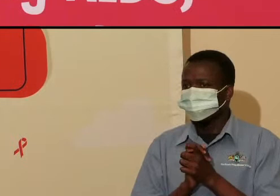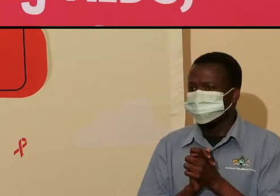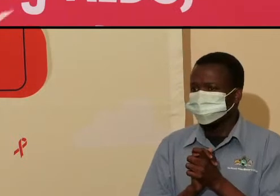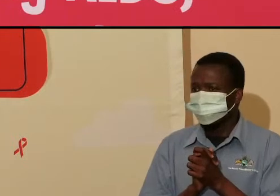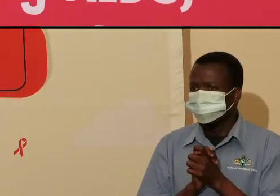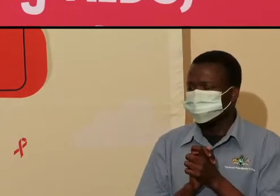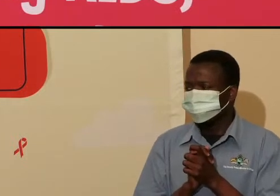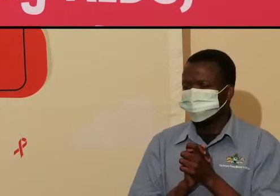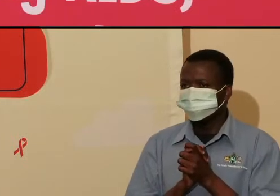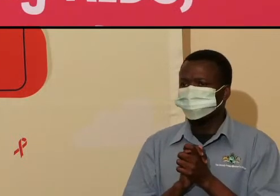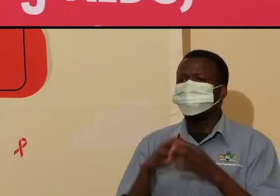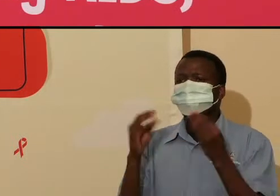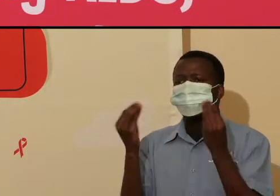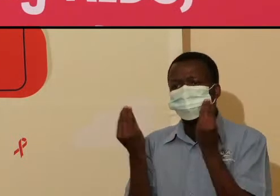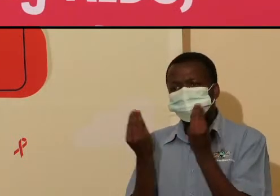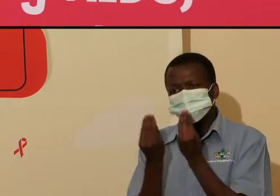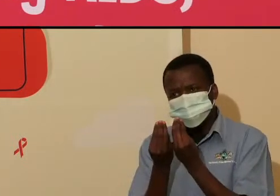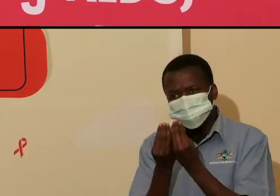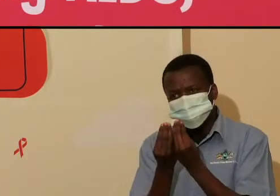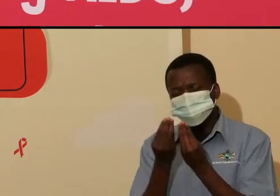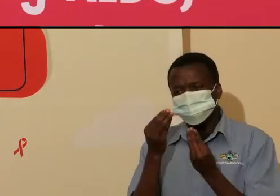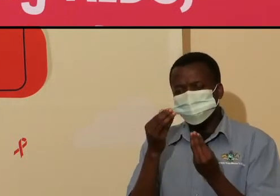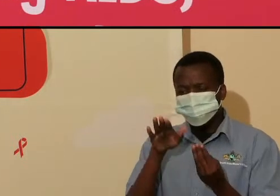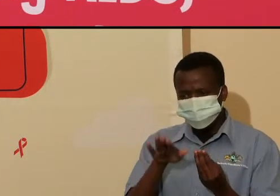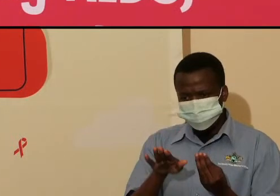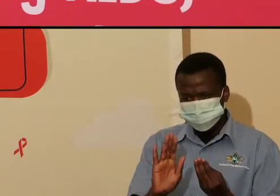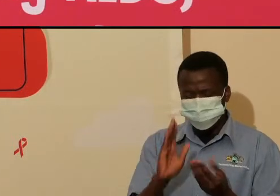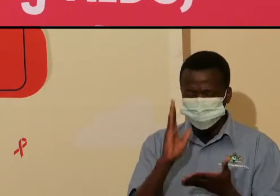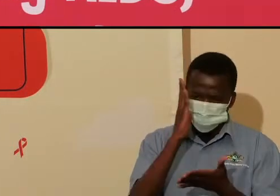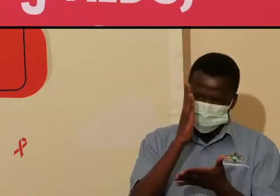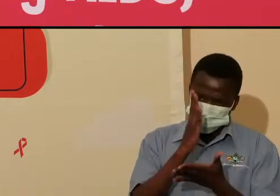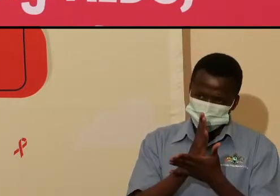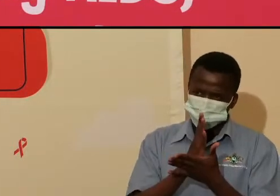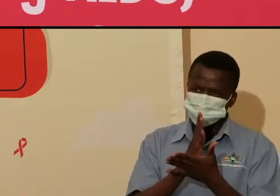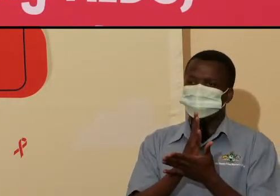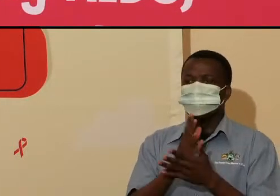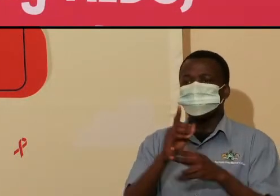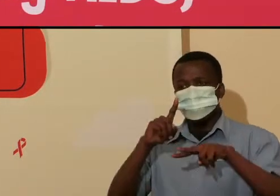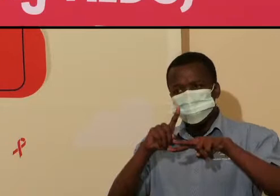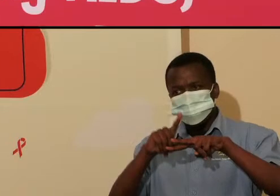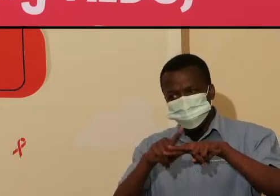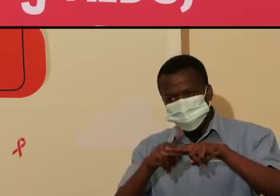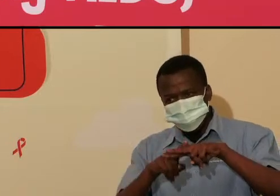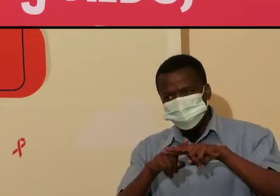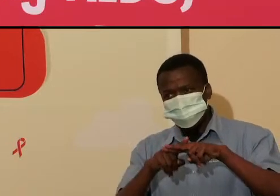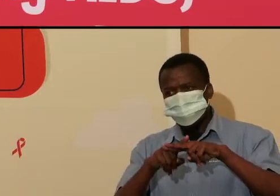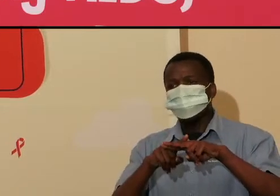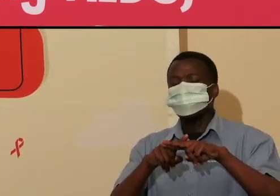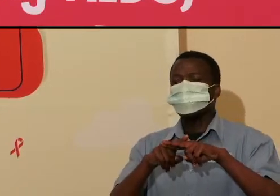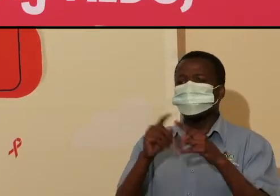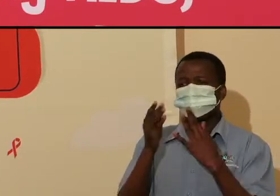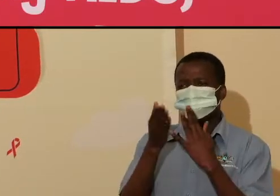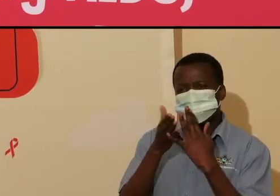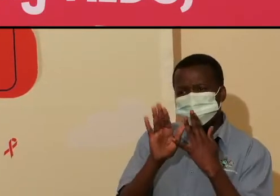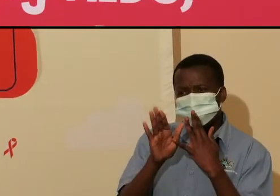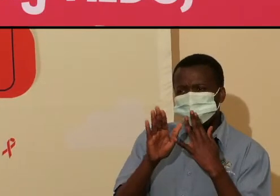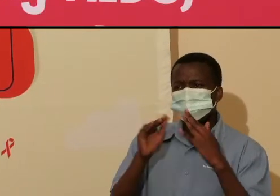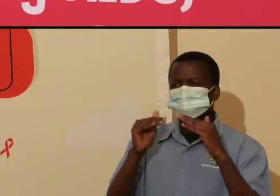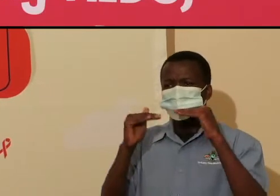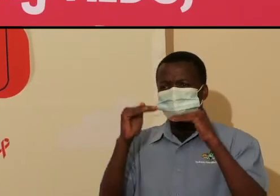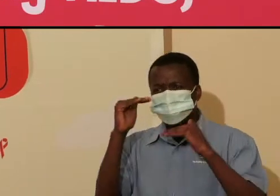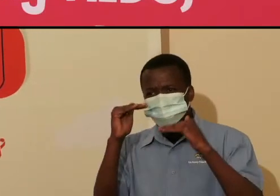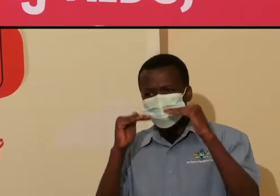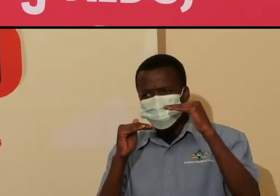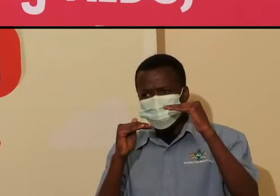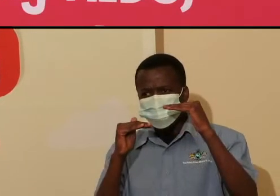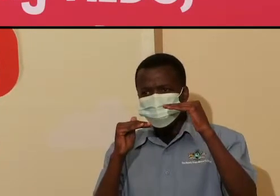morning. Together, ending AIDS, inequalities, and pandemics. So that's the theme. Remind your